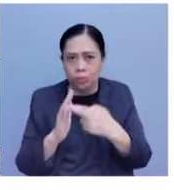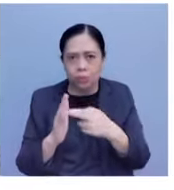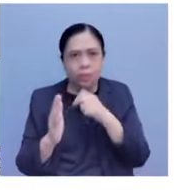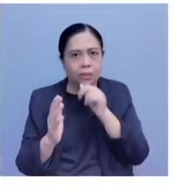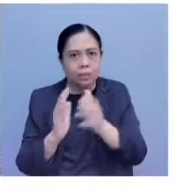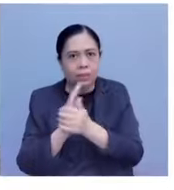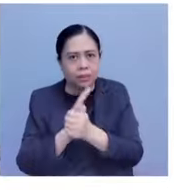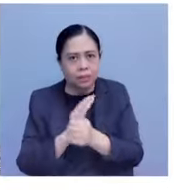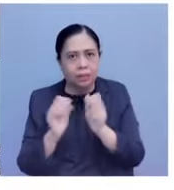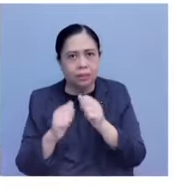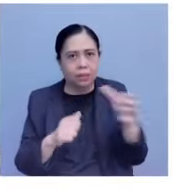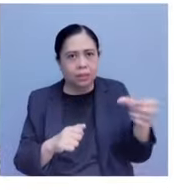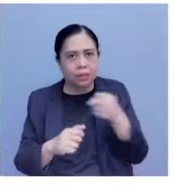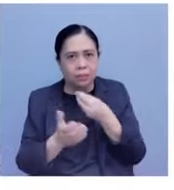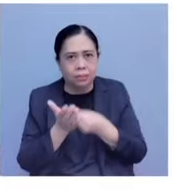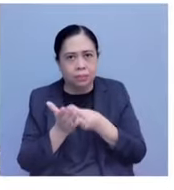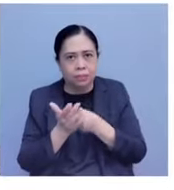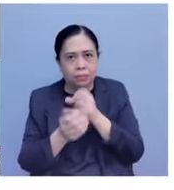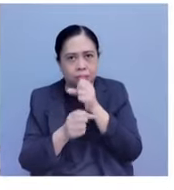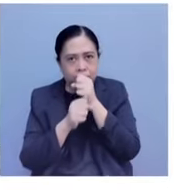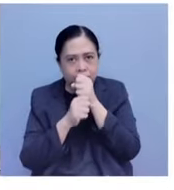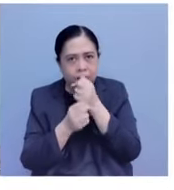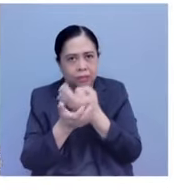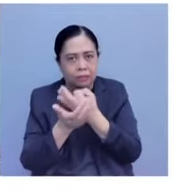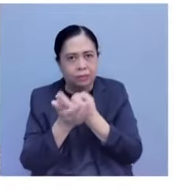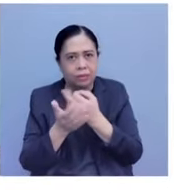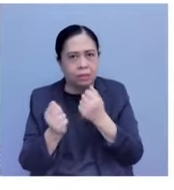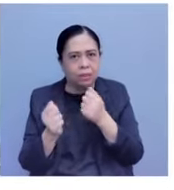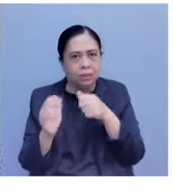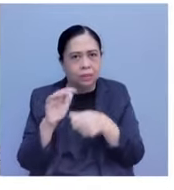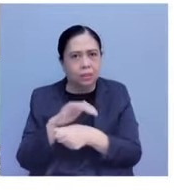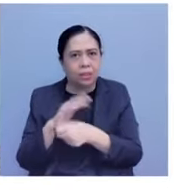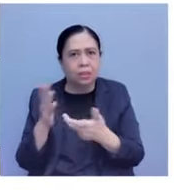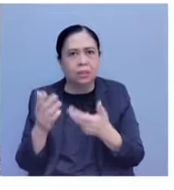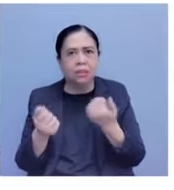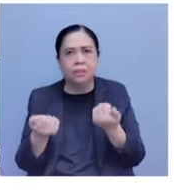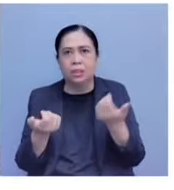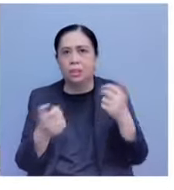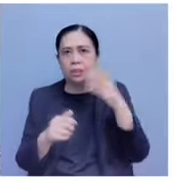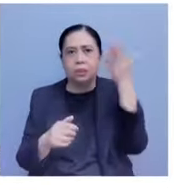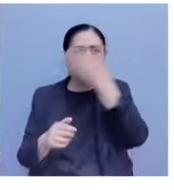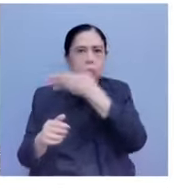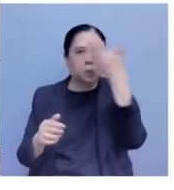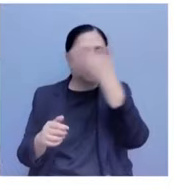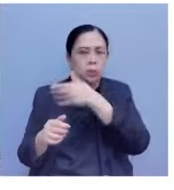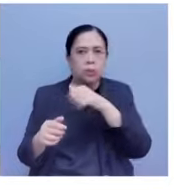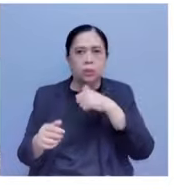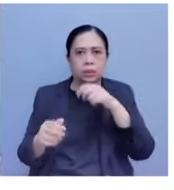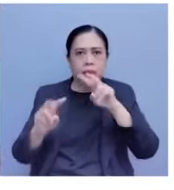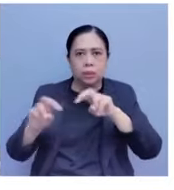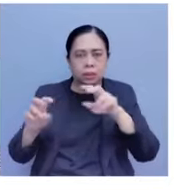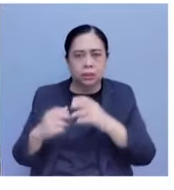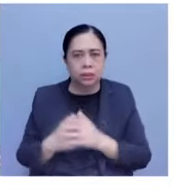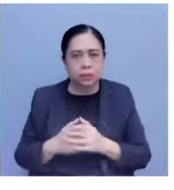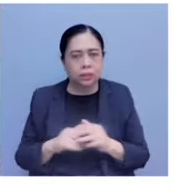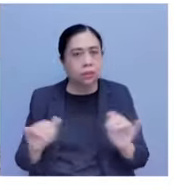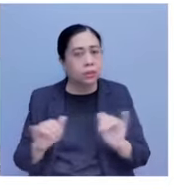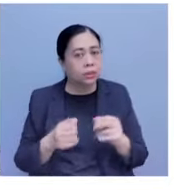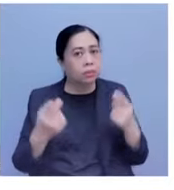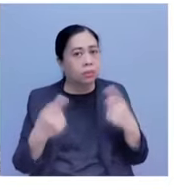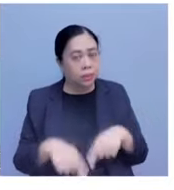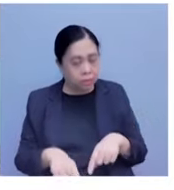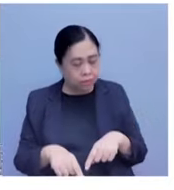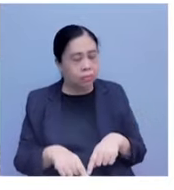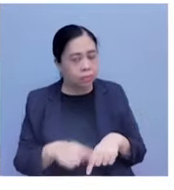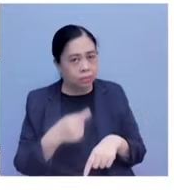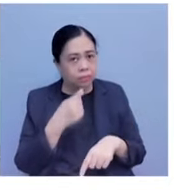of giving these confidential funds to security, to the investigative bodies of government. Because basically what happened there, Attorney Colmenares, is